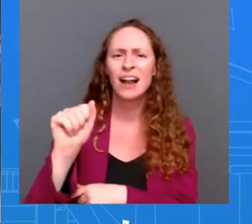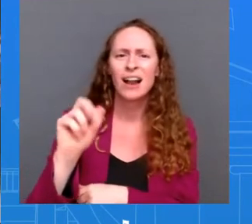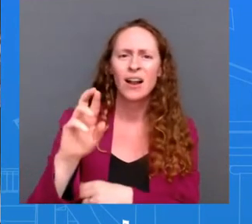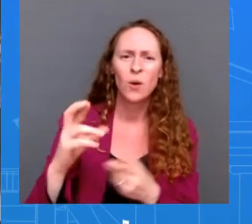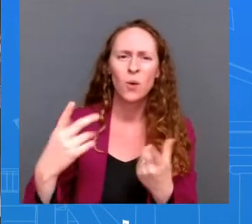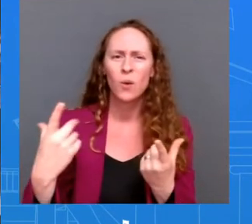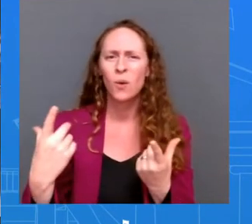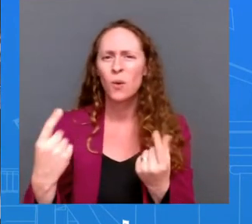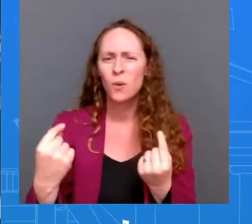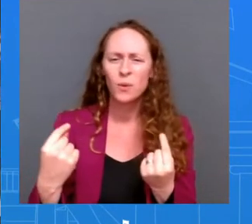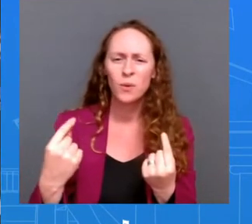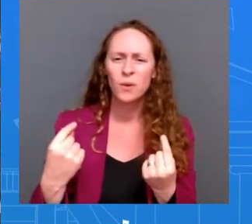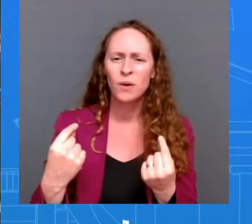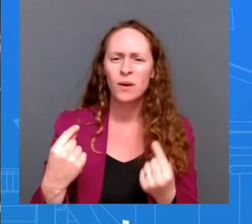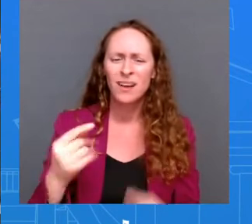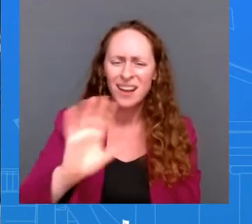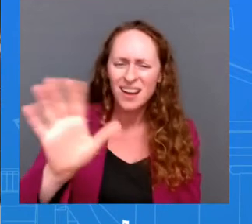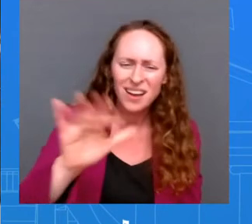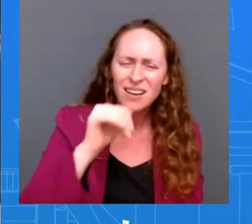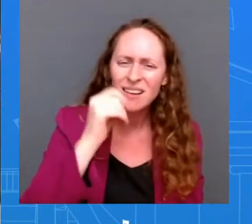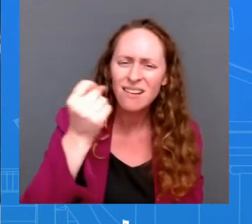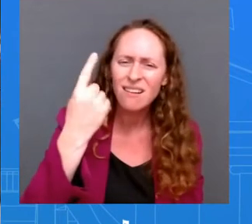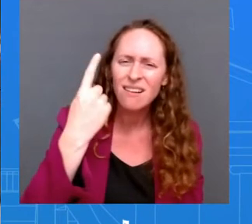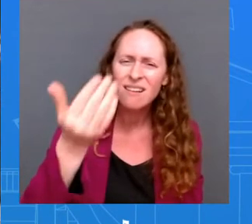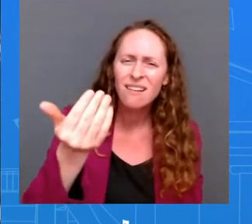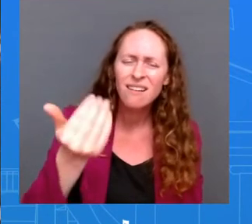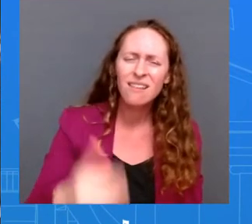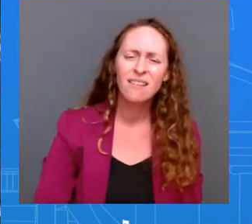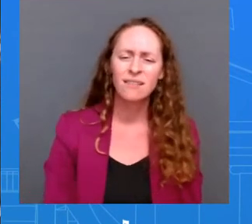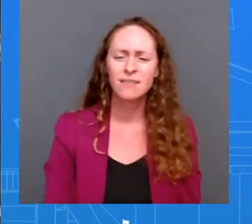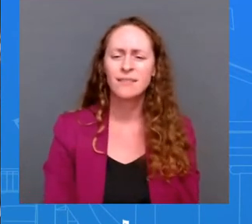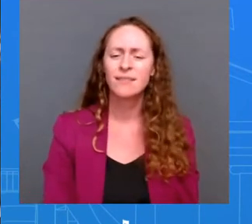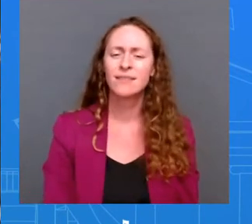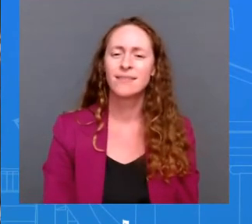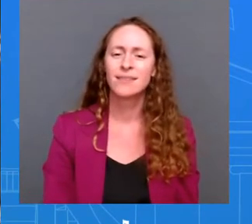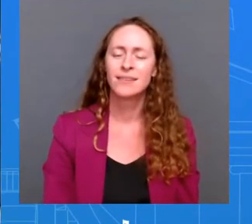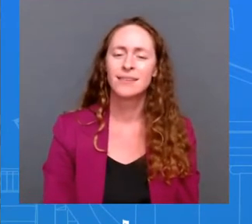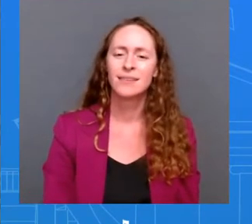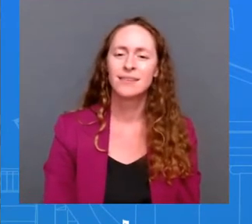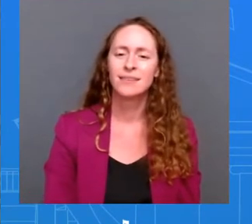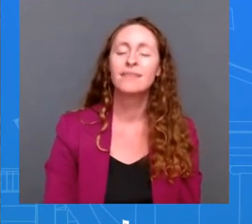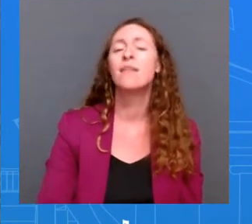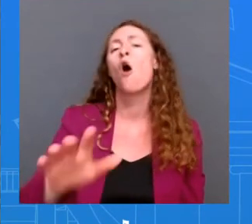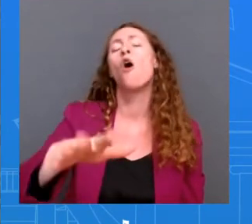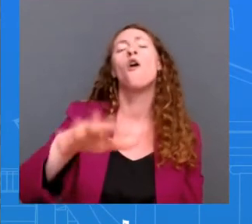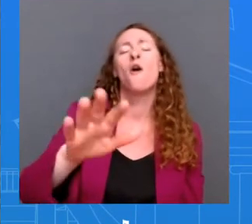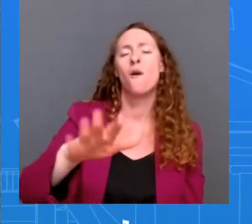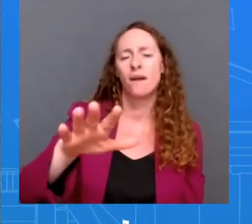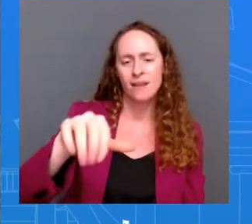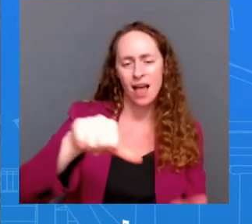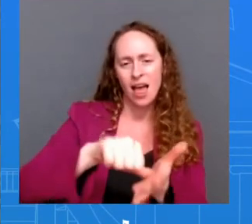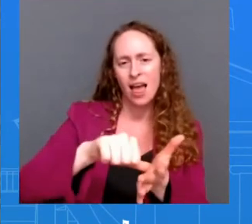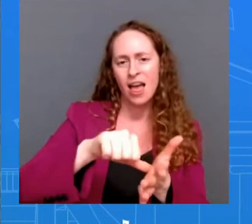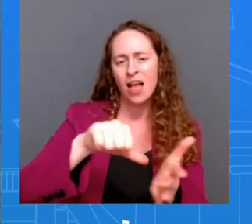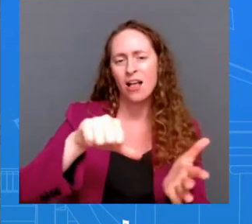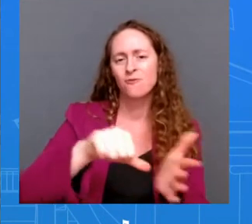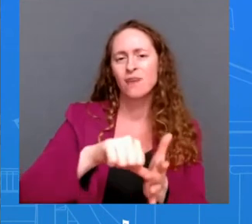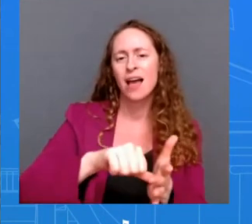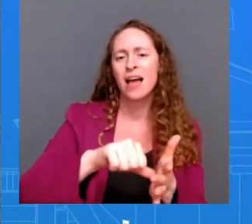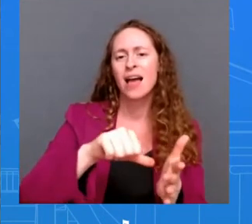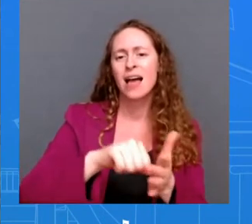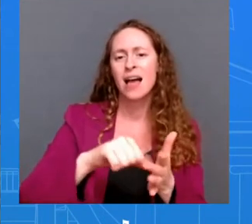nuclear talks that have restarted. A last-ditch effort? Yeah, is it fair? I mean, the Europeans are calling it like, you know, a little bit of a last-chance